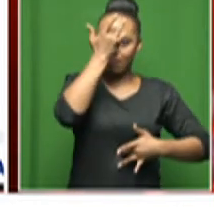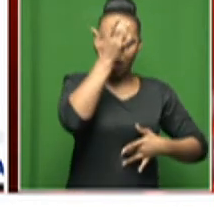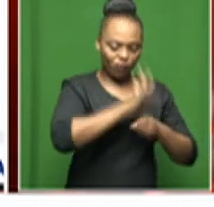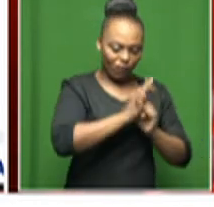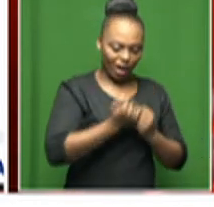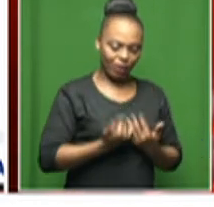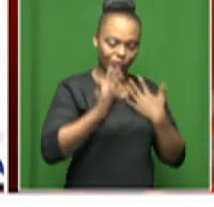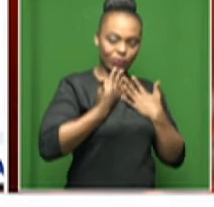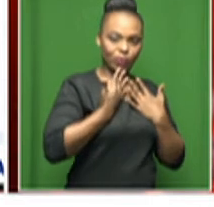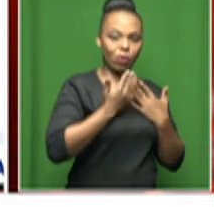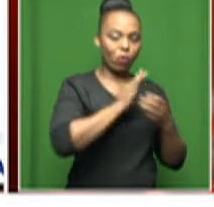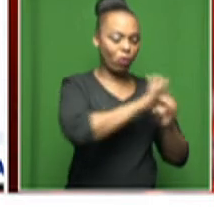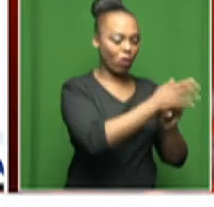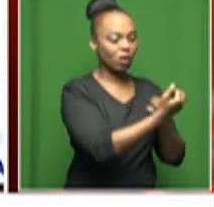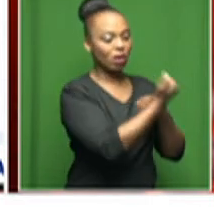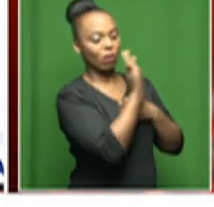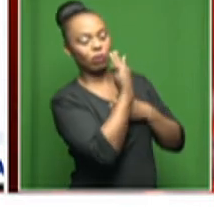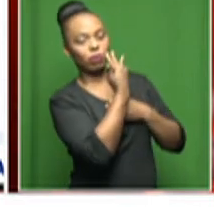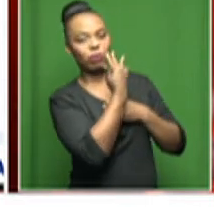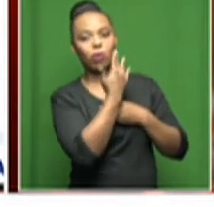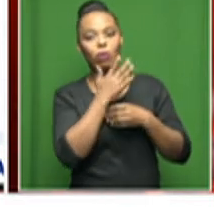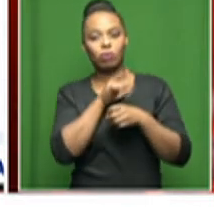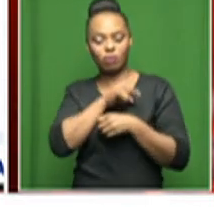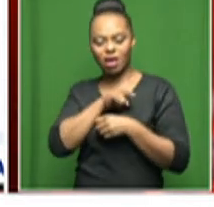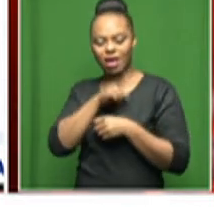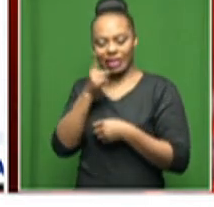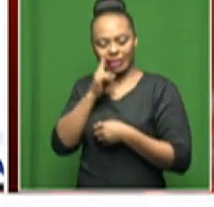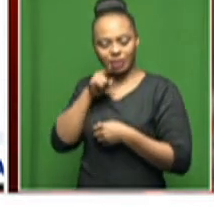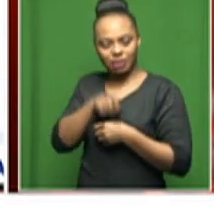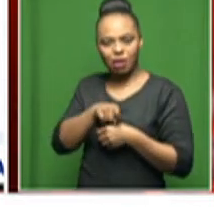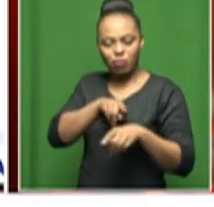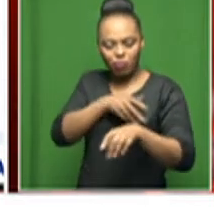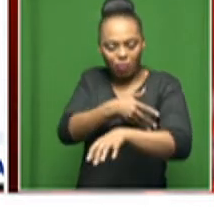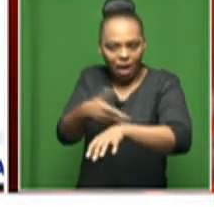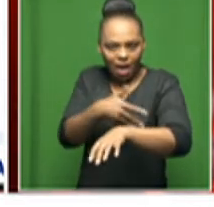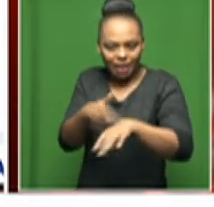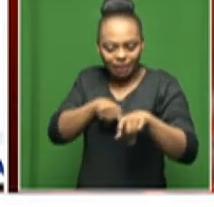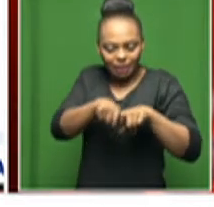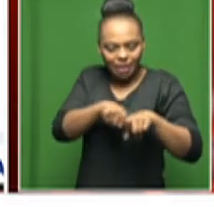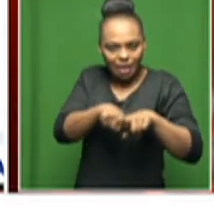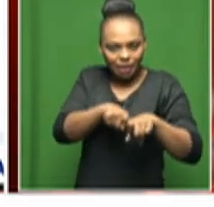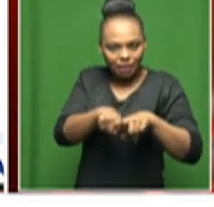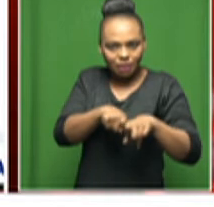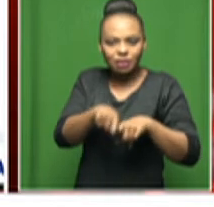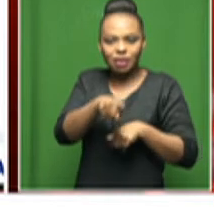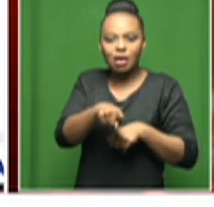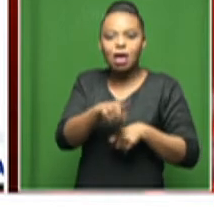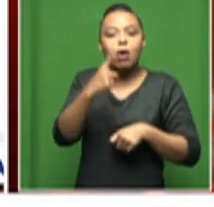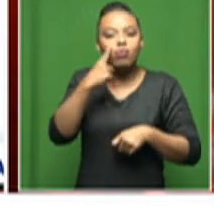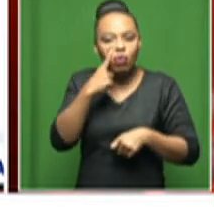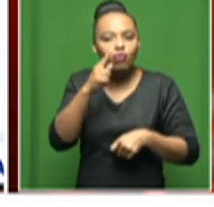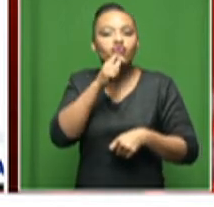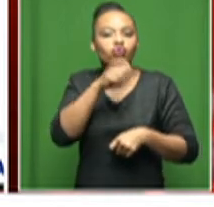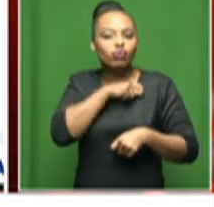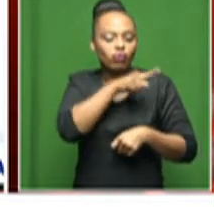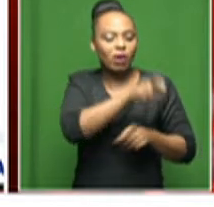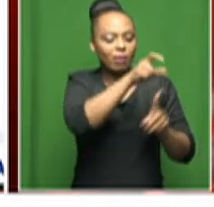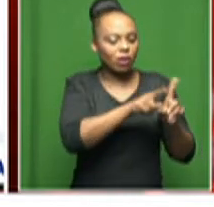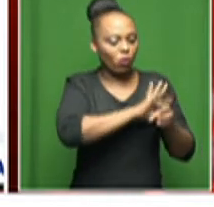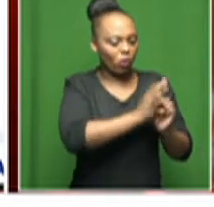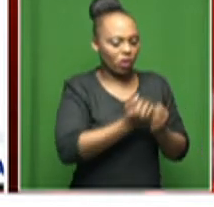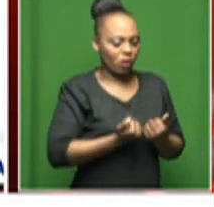entered into the study. So we did a blood test to see that which proved that they were previously infected. And then the other group